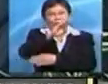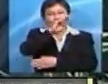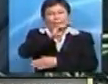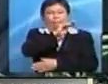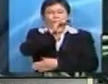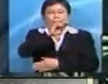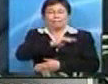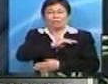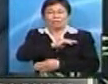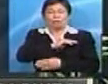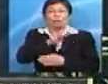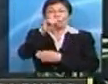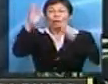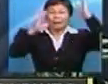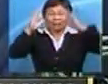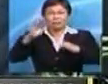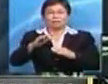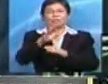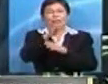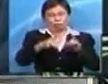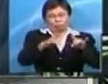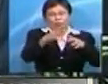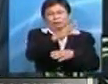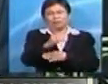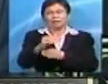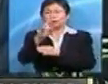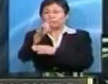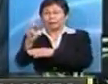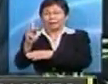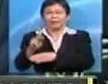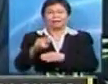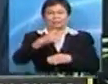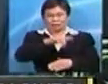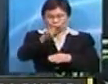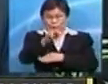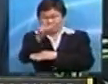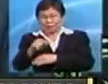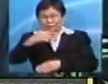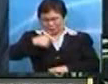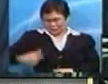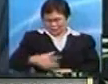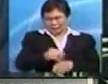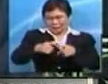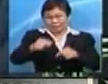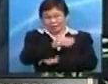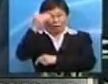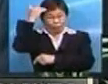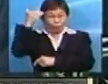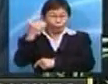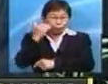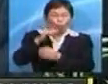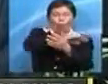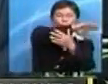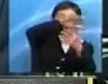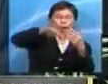of Malaysia, Australia, the United States, New Zealand, China, Japan and Korea are